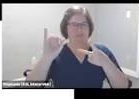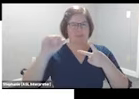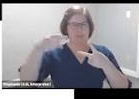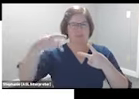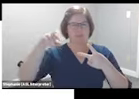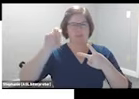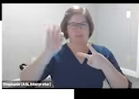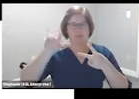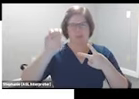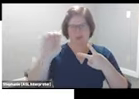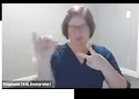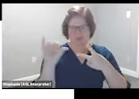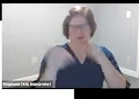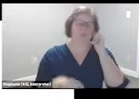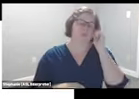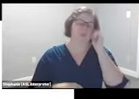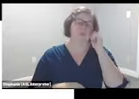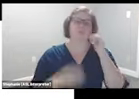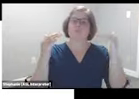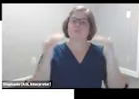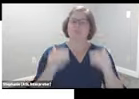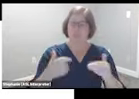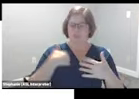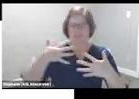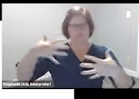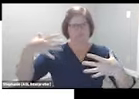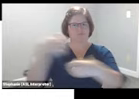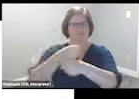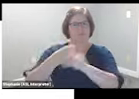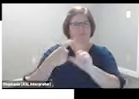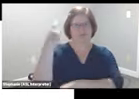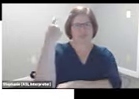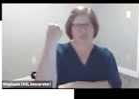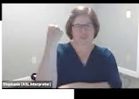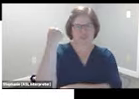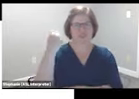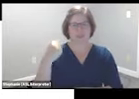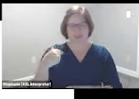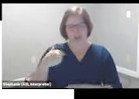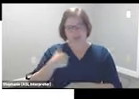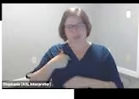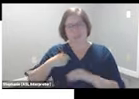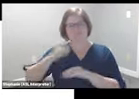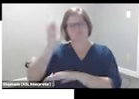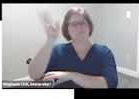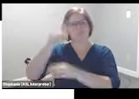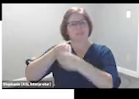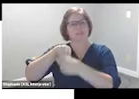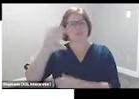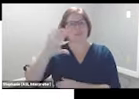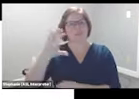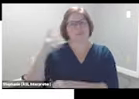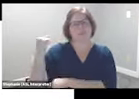name. Just to recap from last year, when we chatted in Columbus, we talked about accessibility